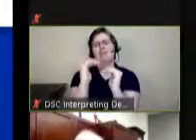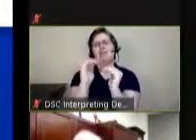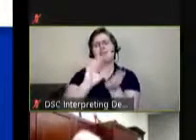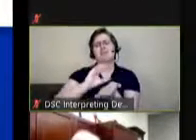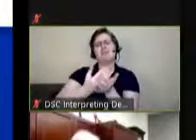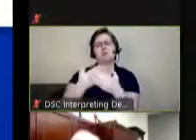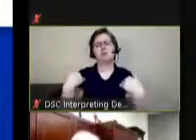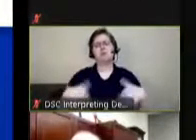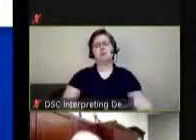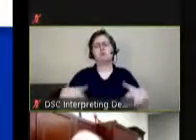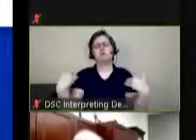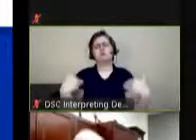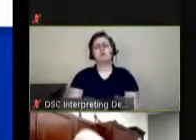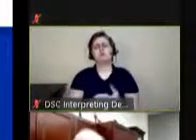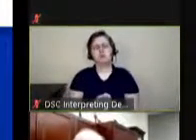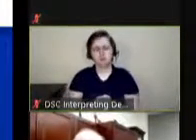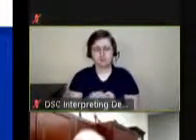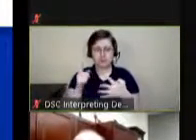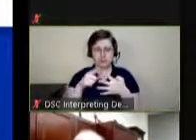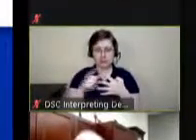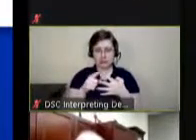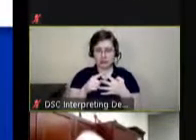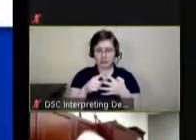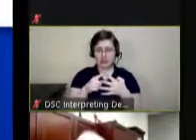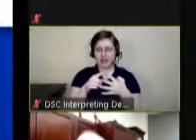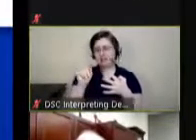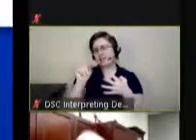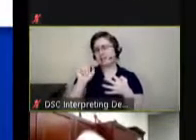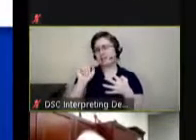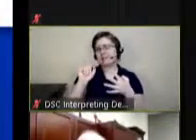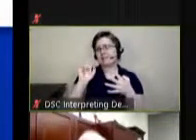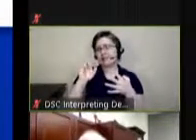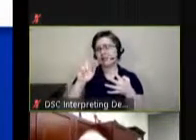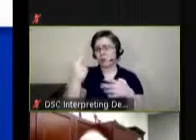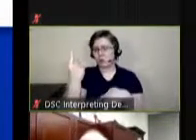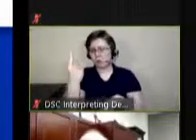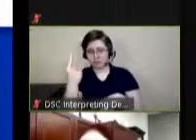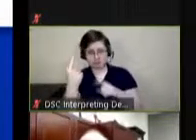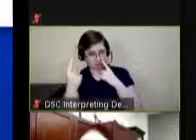So phase one, we're looking at tier one. Shannon?